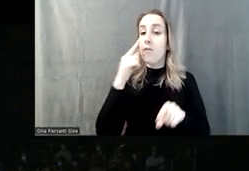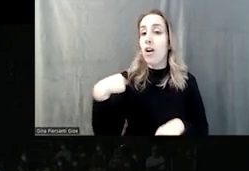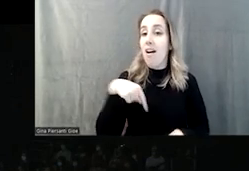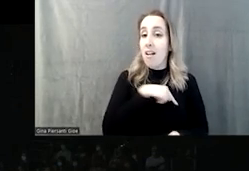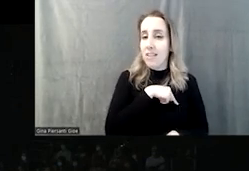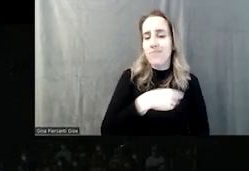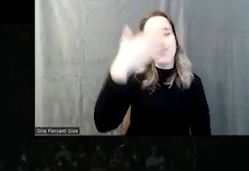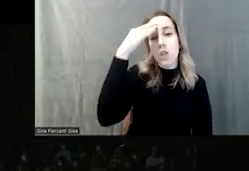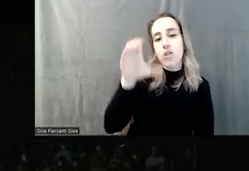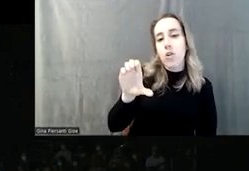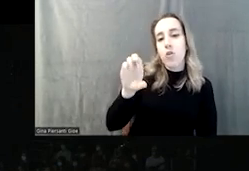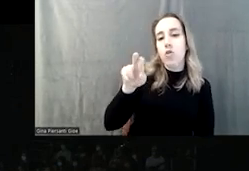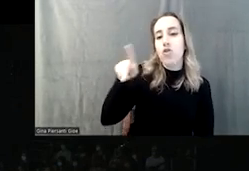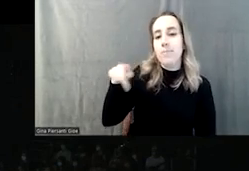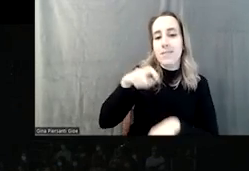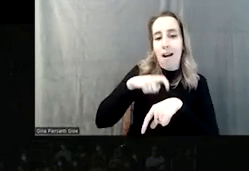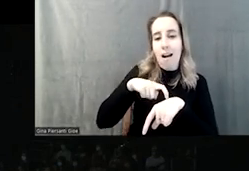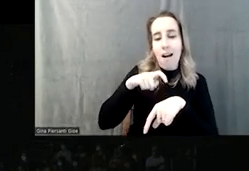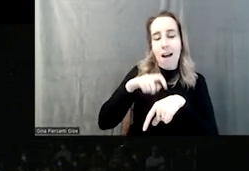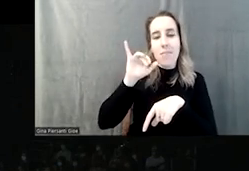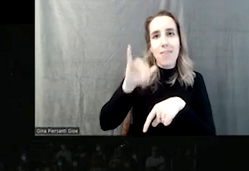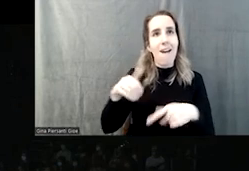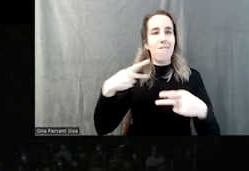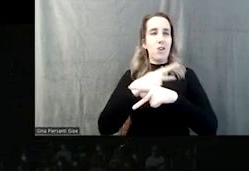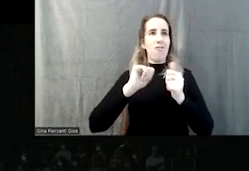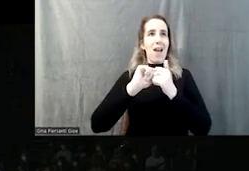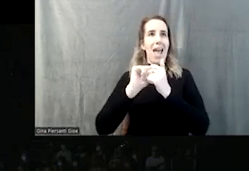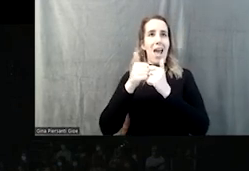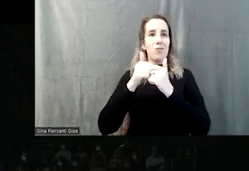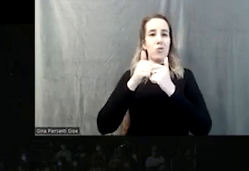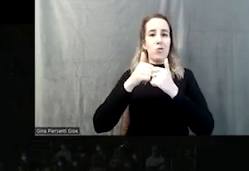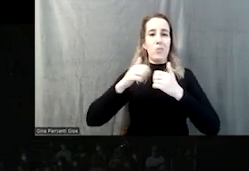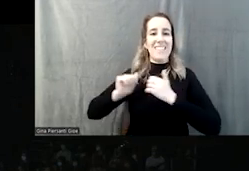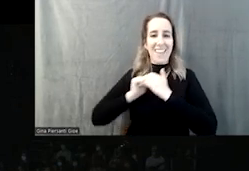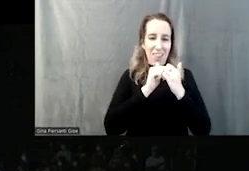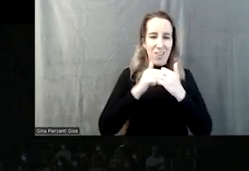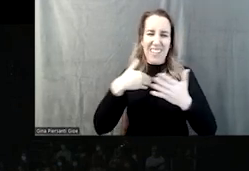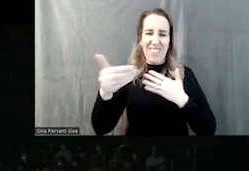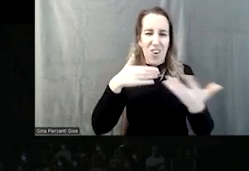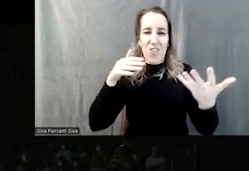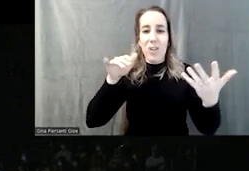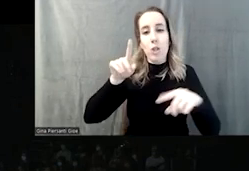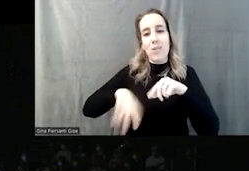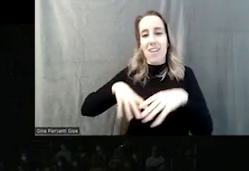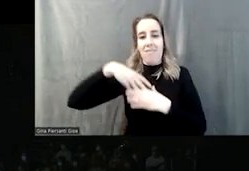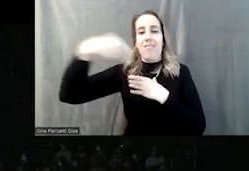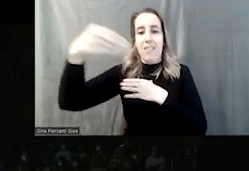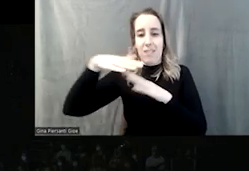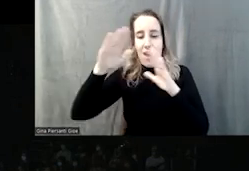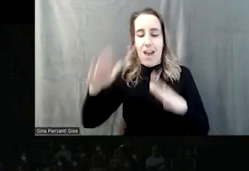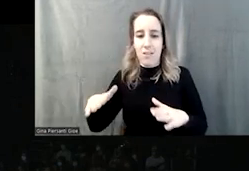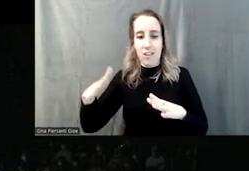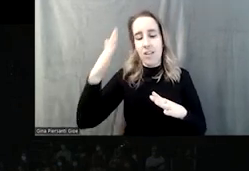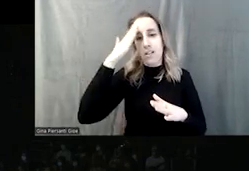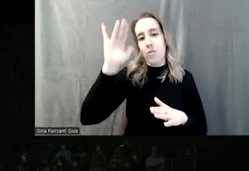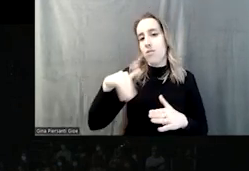crip time is also a way of like being together, even if you can't leave the house. And so I think that was also really important. We know that everyone couldn't leave